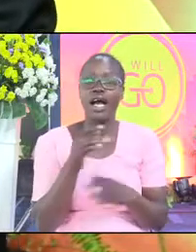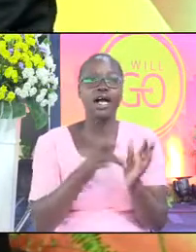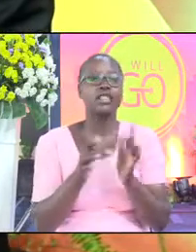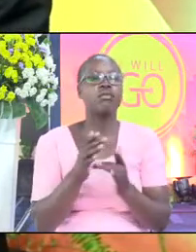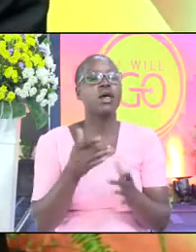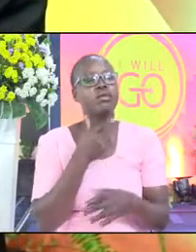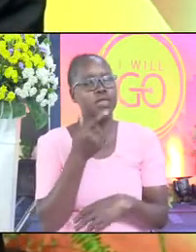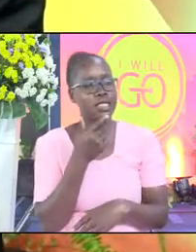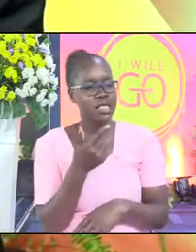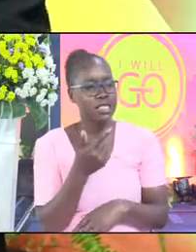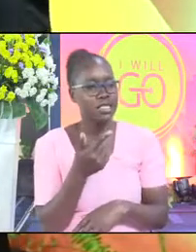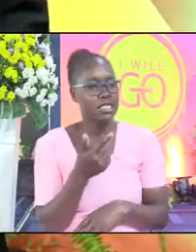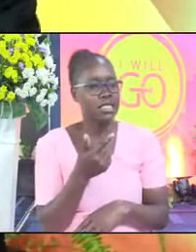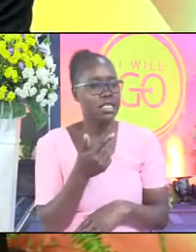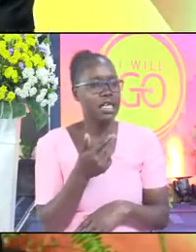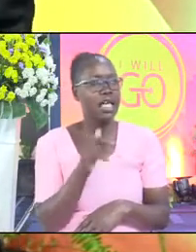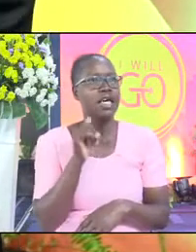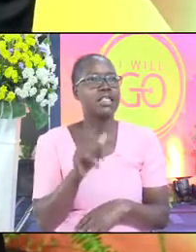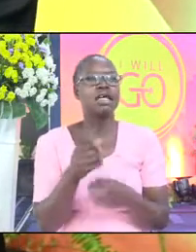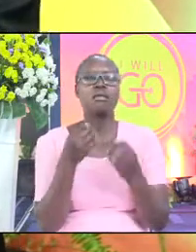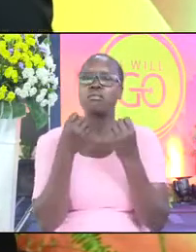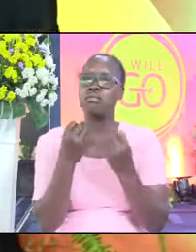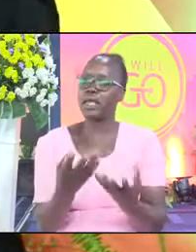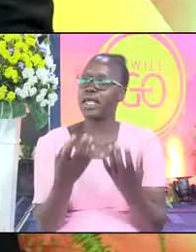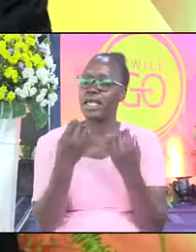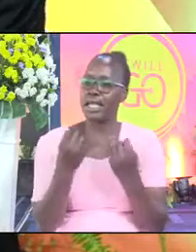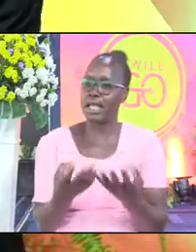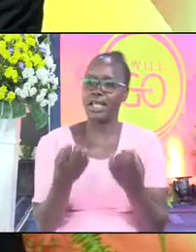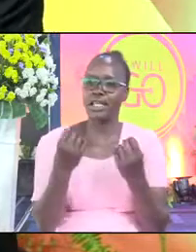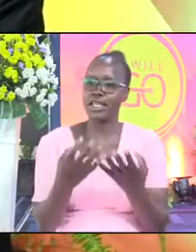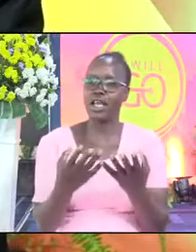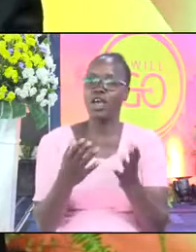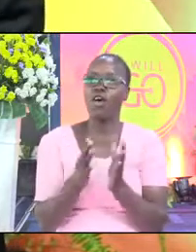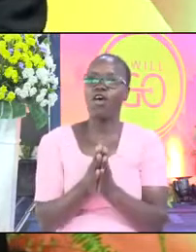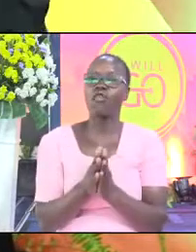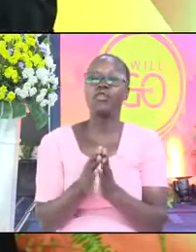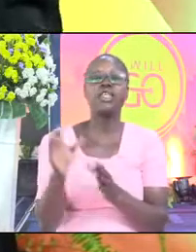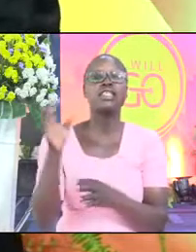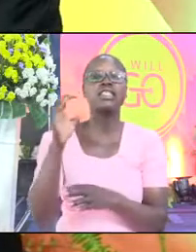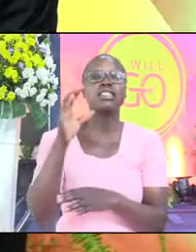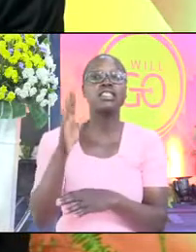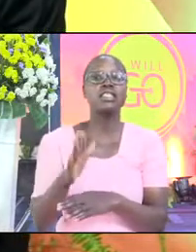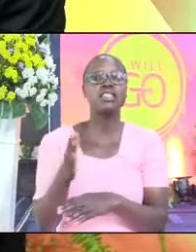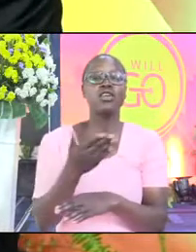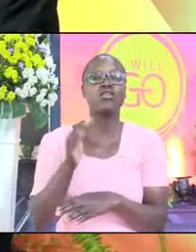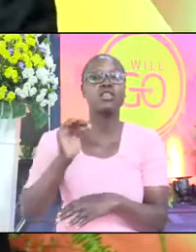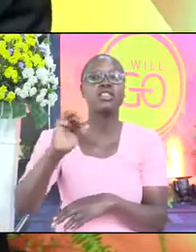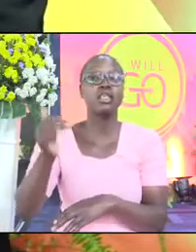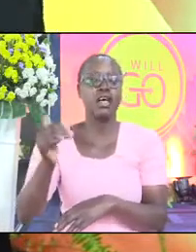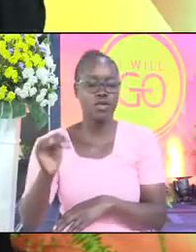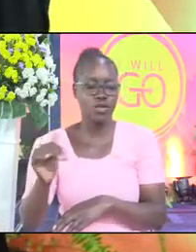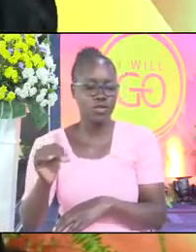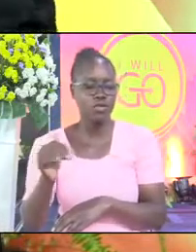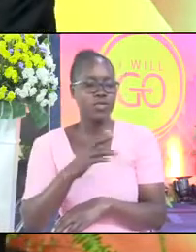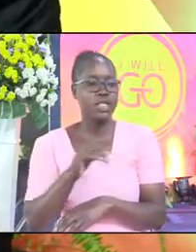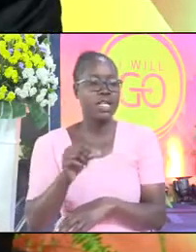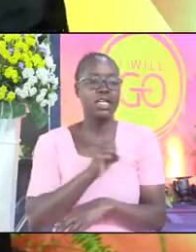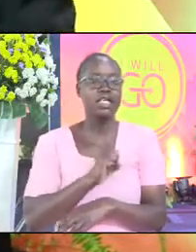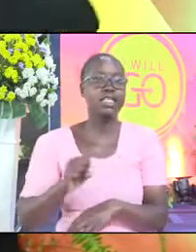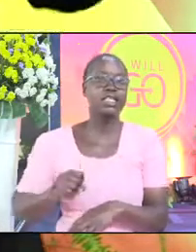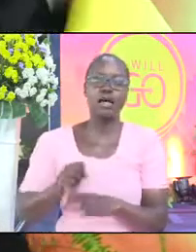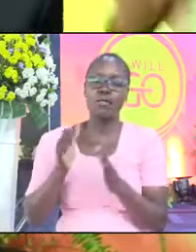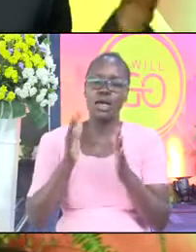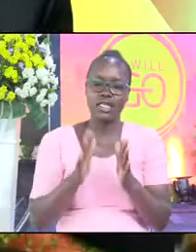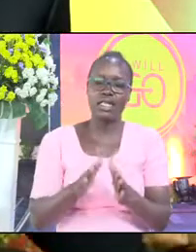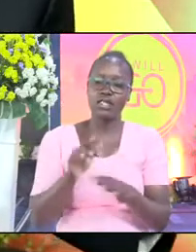the Bible says that many of the citizens of this town and the